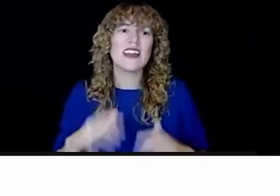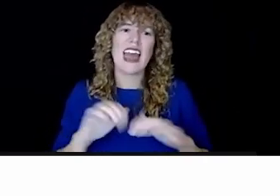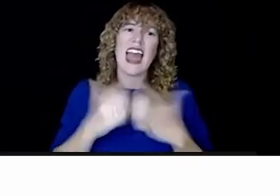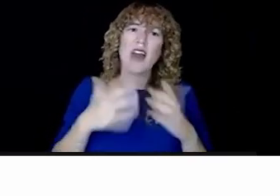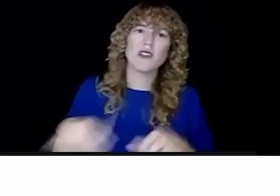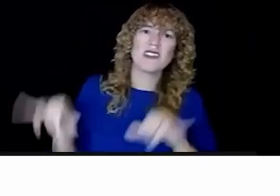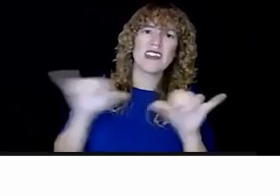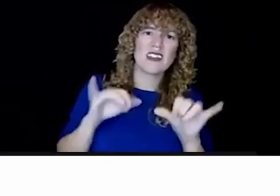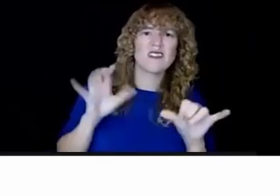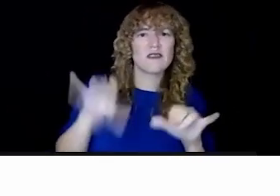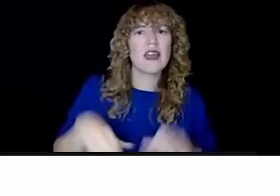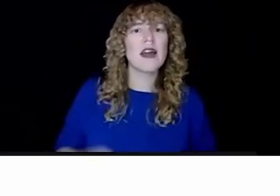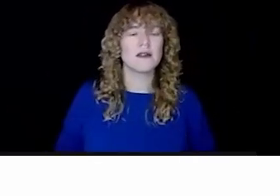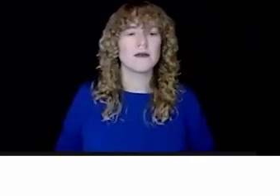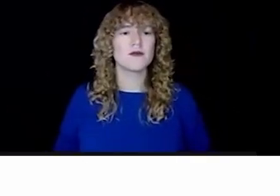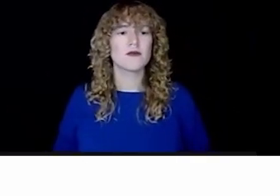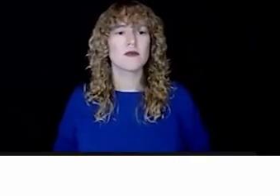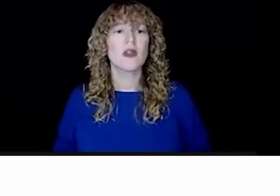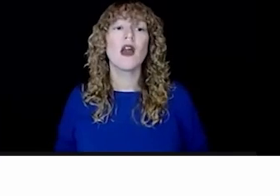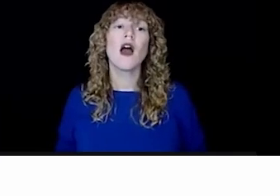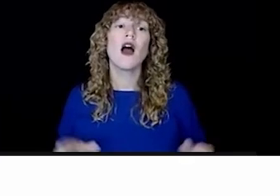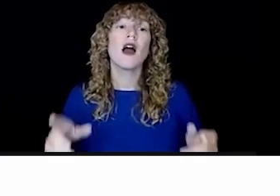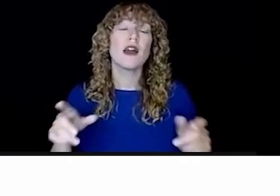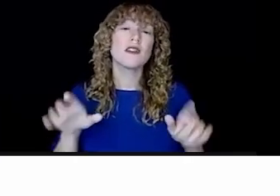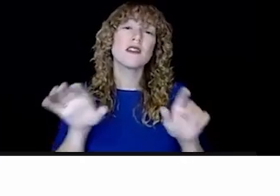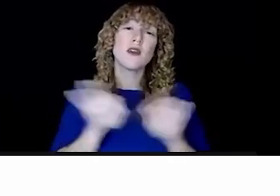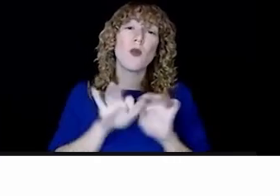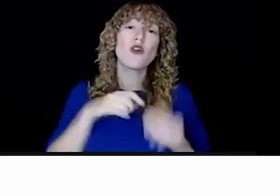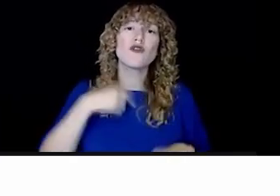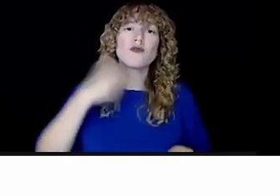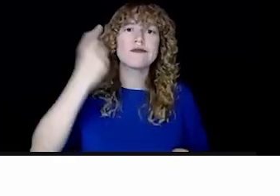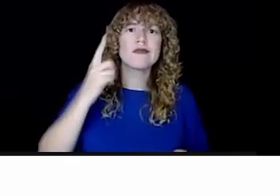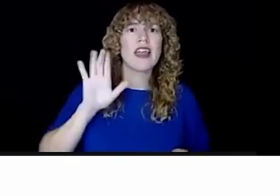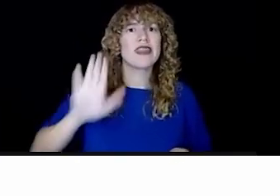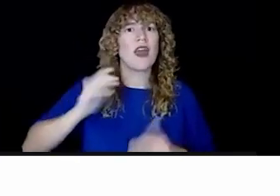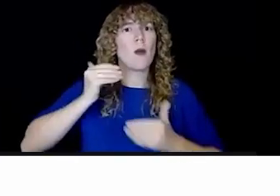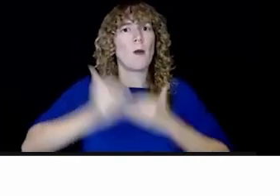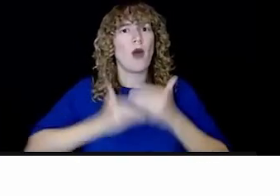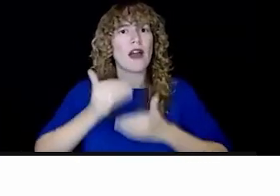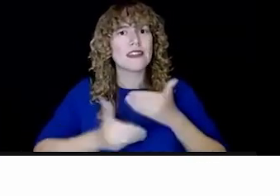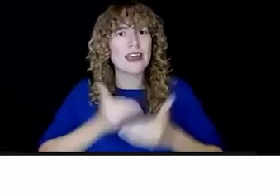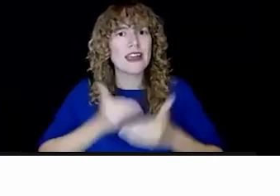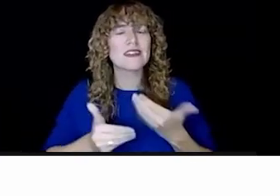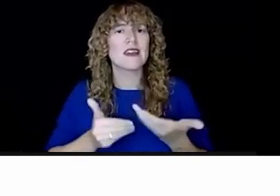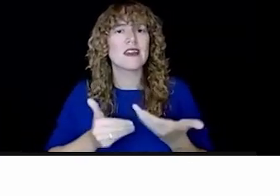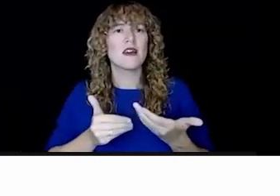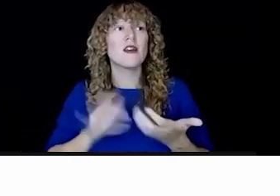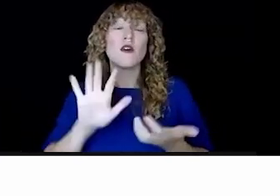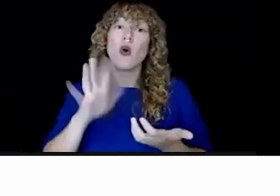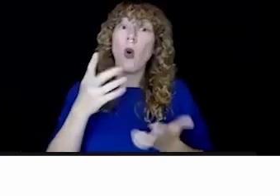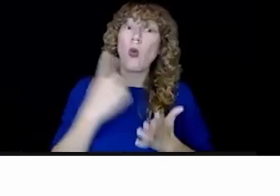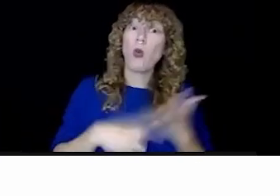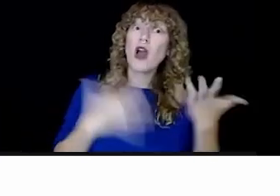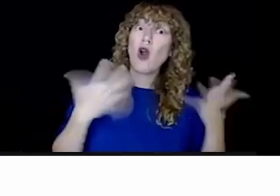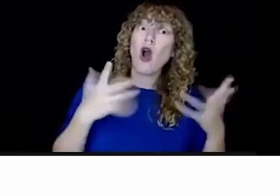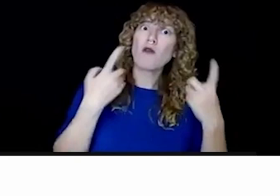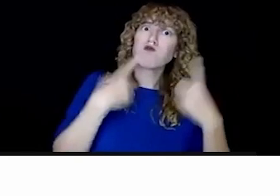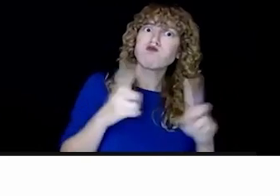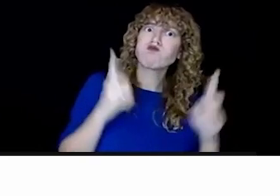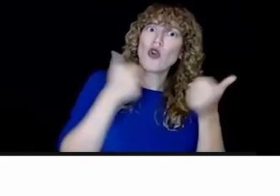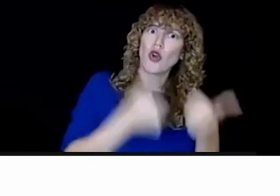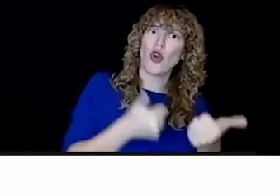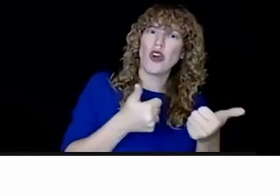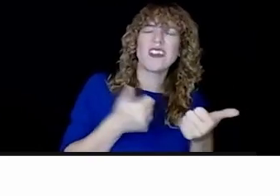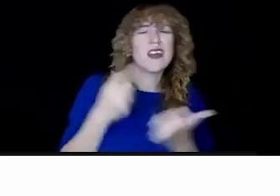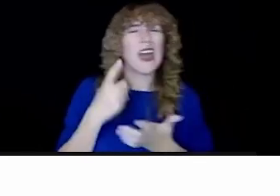want to understand the inner workings of mobility device handling process, including what is working and what isn't working. So the image on this